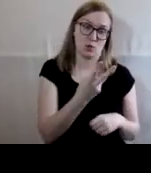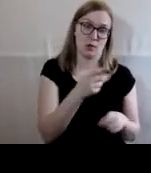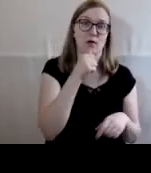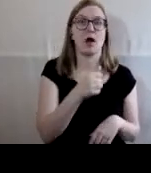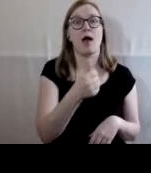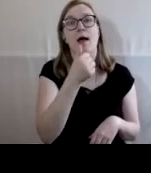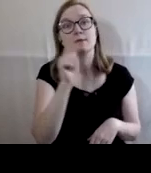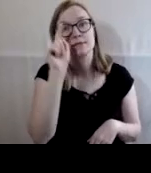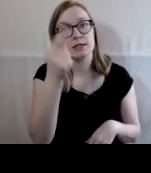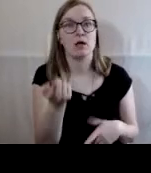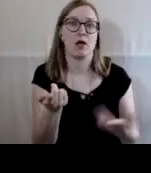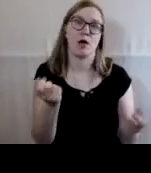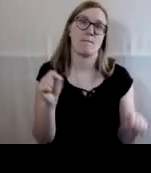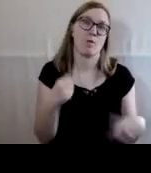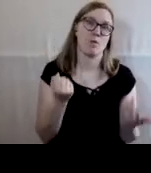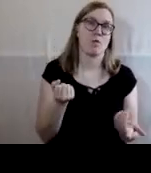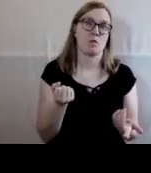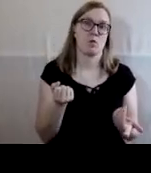Estonia. You might want to look at